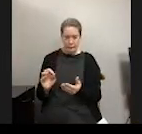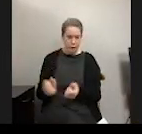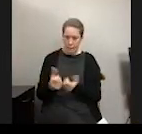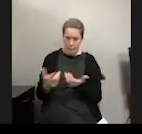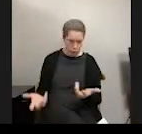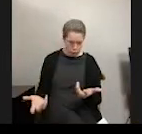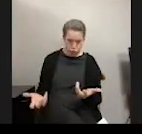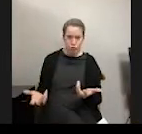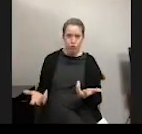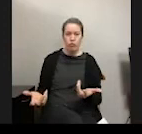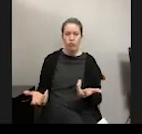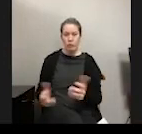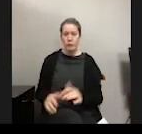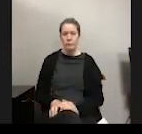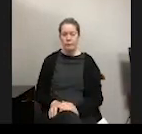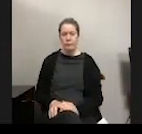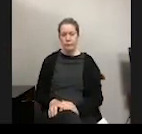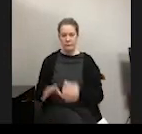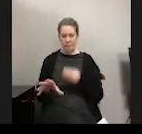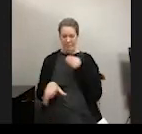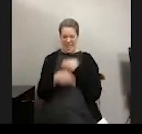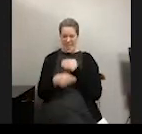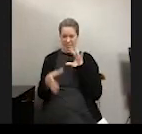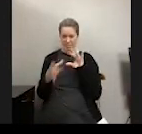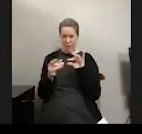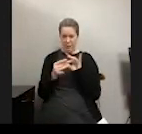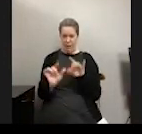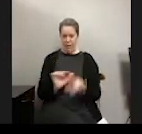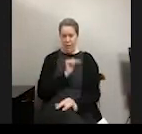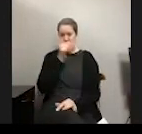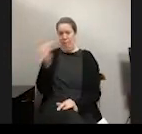I'll just add on to that, and then I'll pass to Lisa. Sorry, I want to make sure Lisa has some airtime.